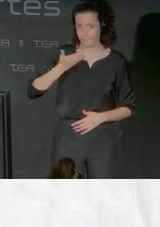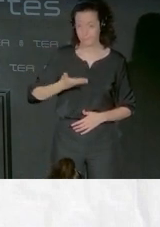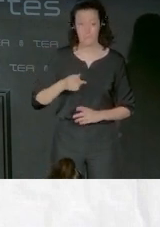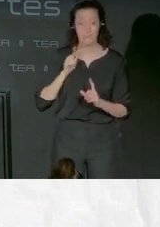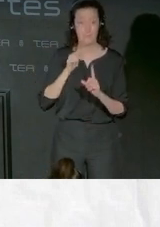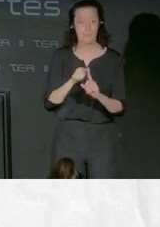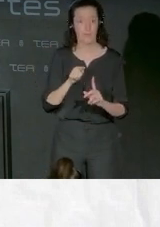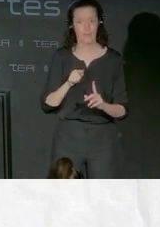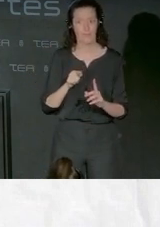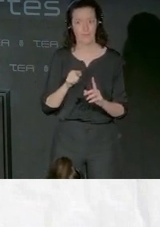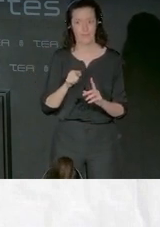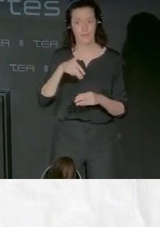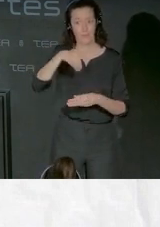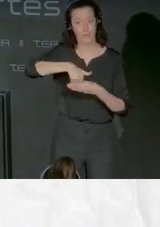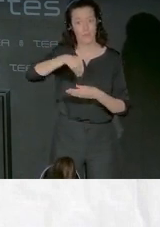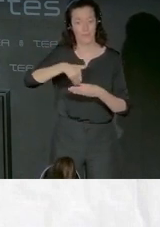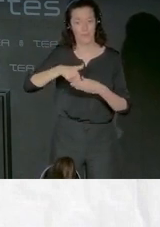Technology